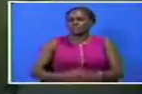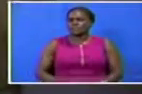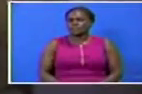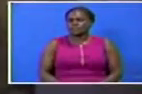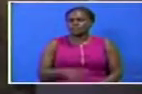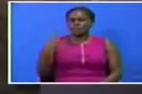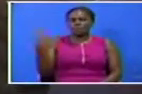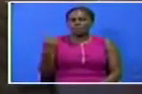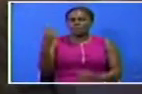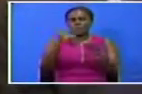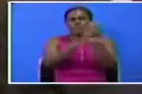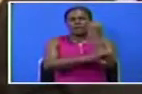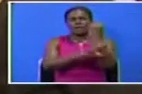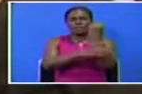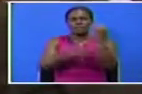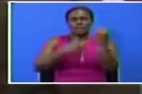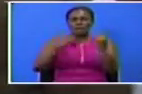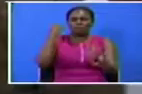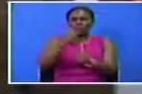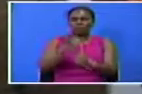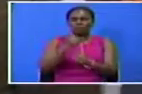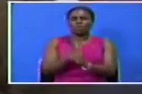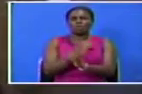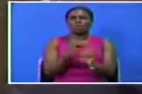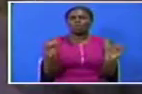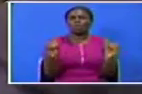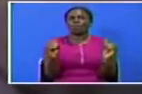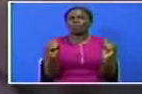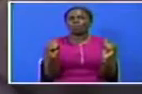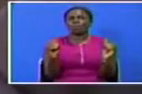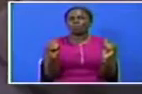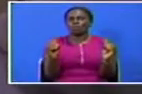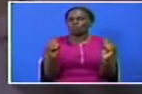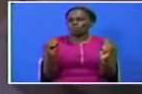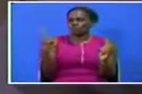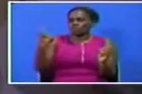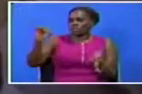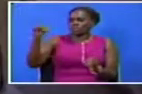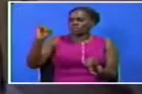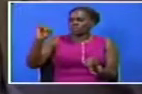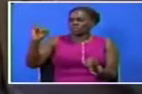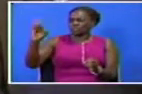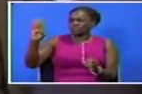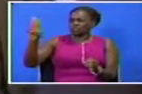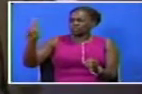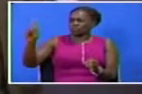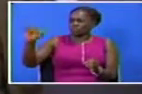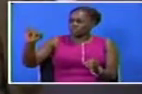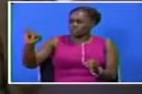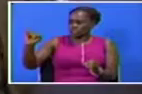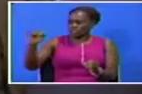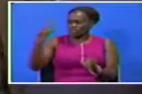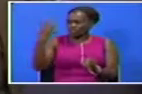The only countries that have higher unemployment than us are Djibouti, which is at